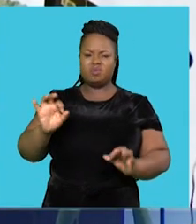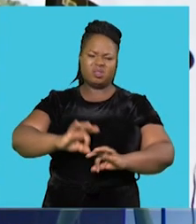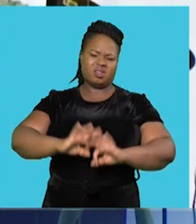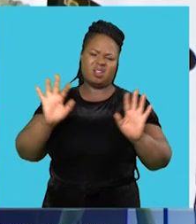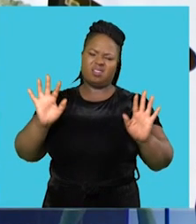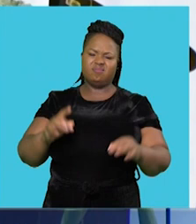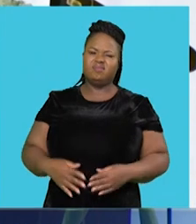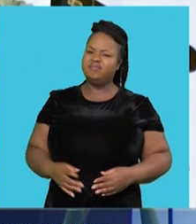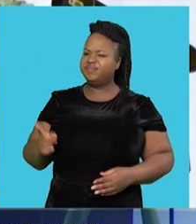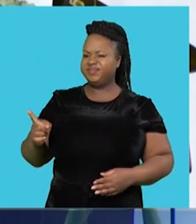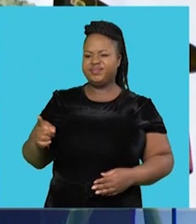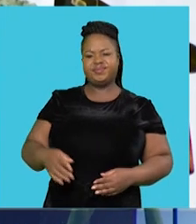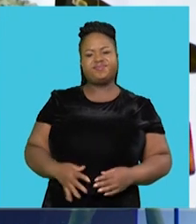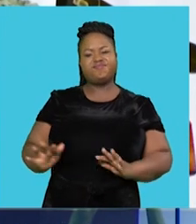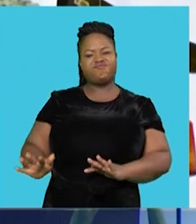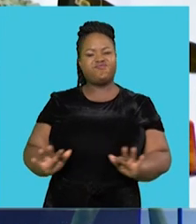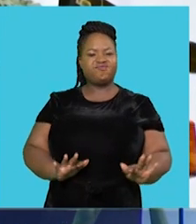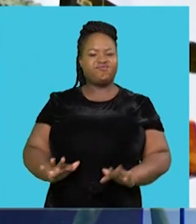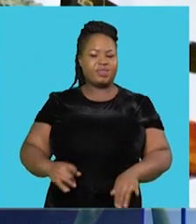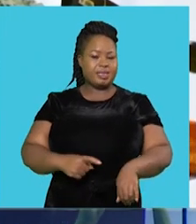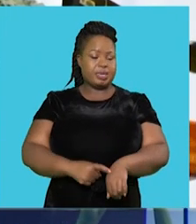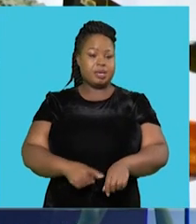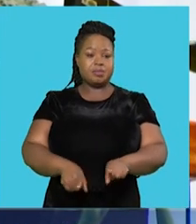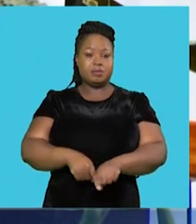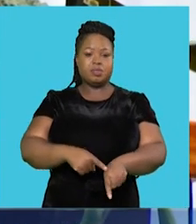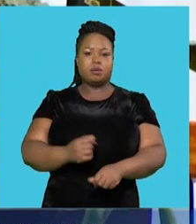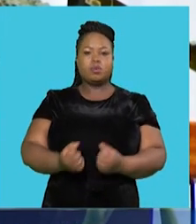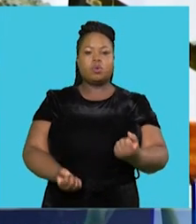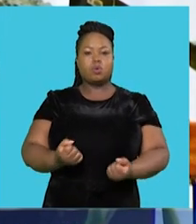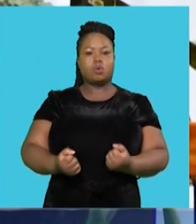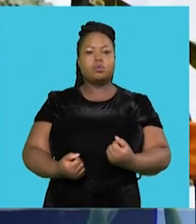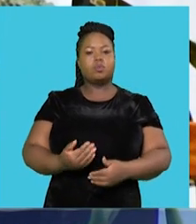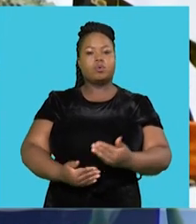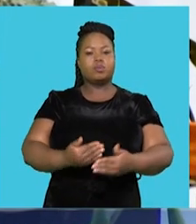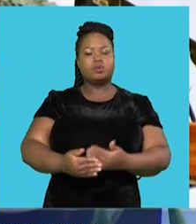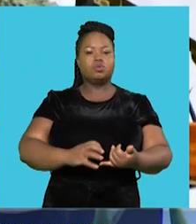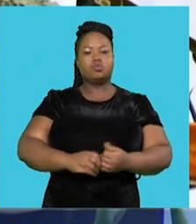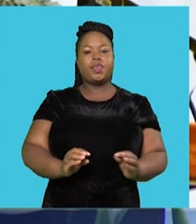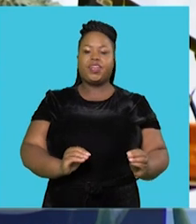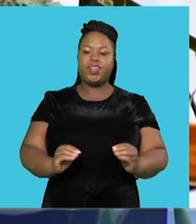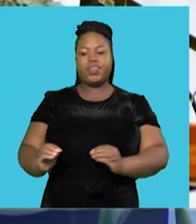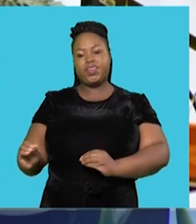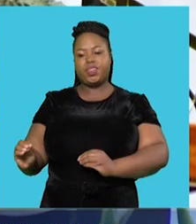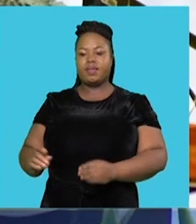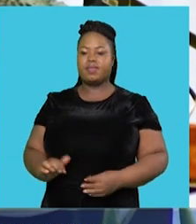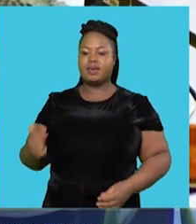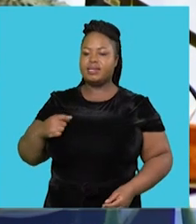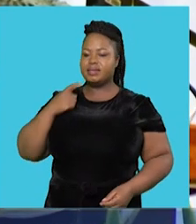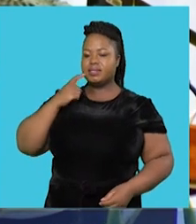that Mapisa-Nqakula was playing for time while abusing court processes to evade arrest and require and